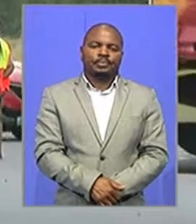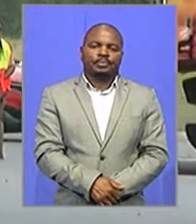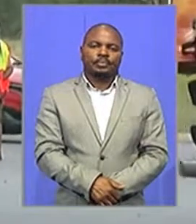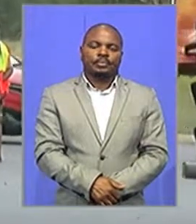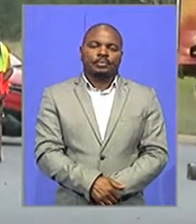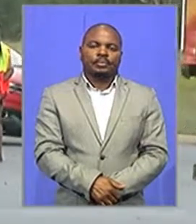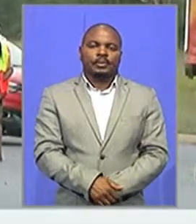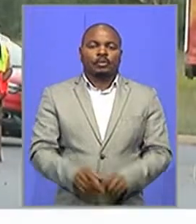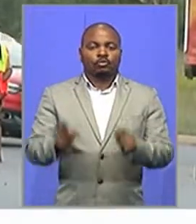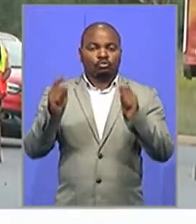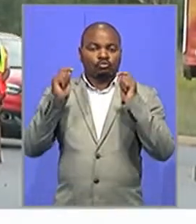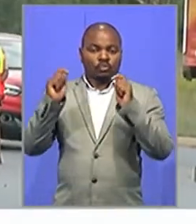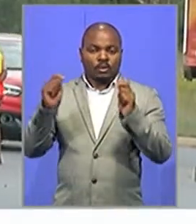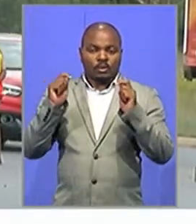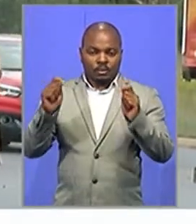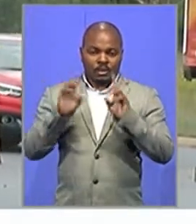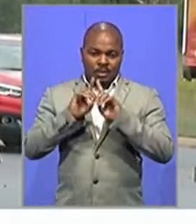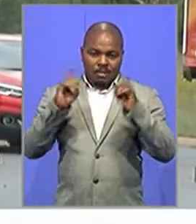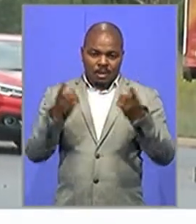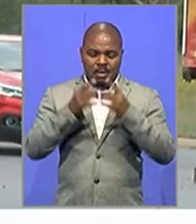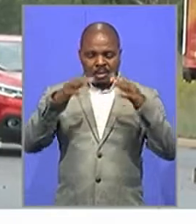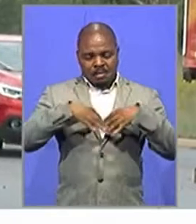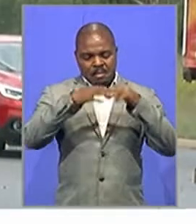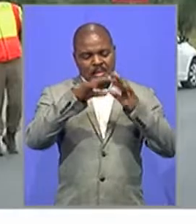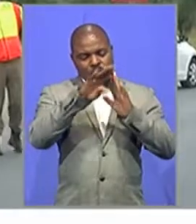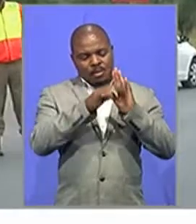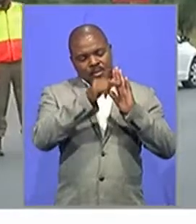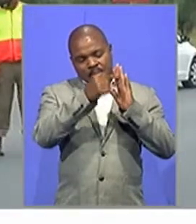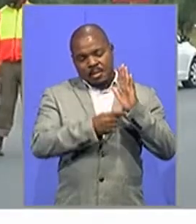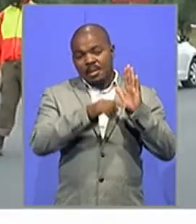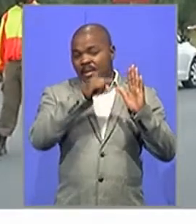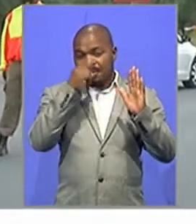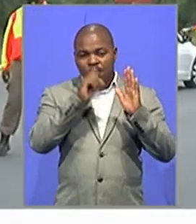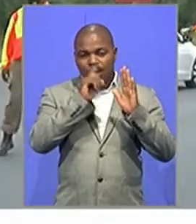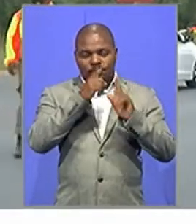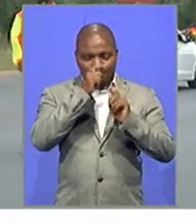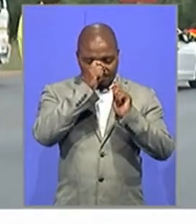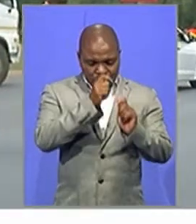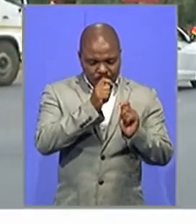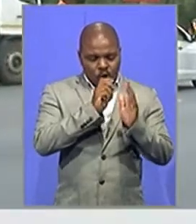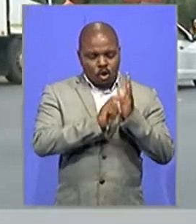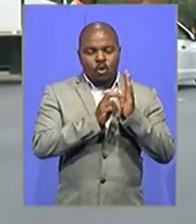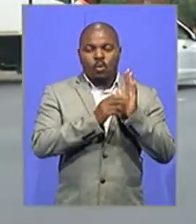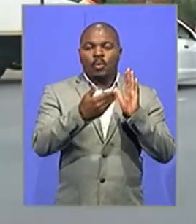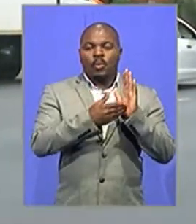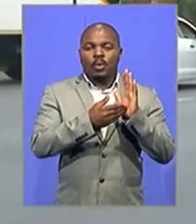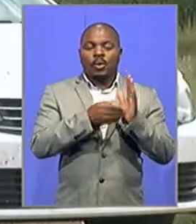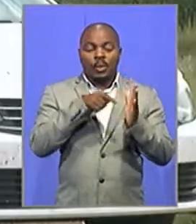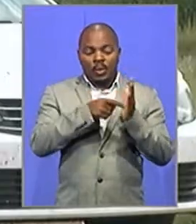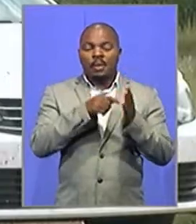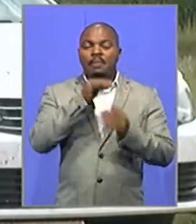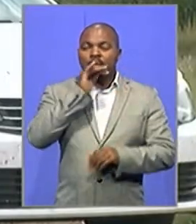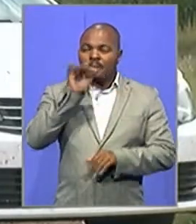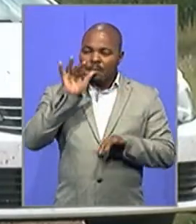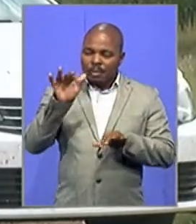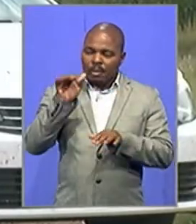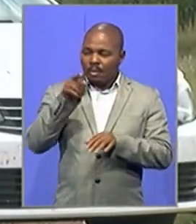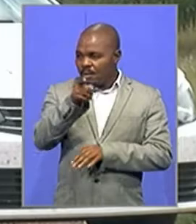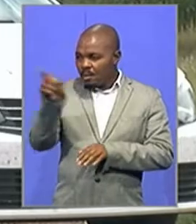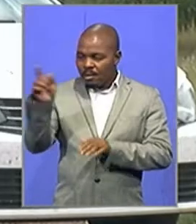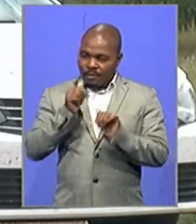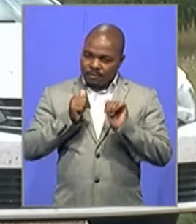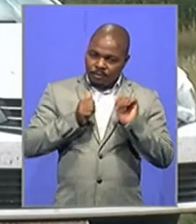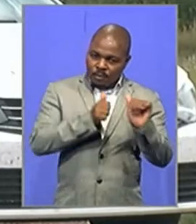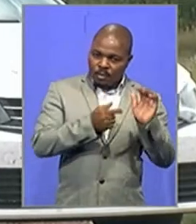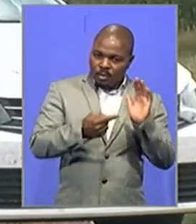Lefapha la dipalangwa le ne le tshwere lenane la Tlotla Molao leo le semaganeng le go netefatsa fa badirisi ba ditsela bao ba melawana ya tsela le